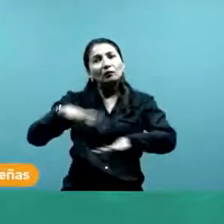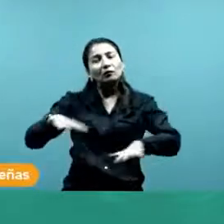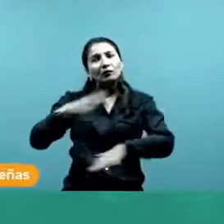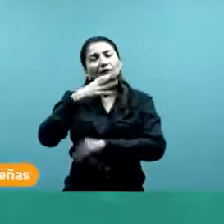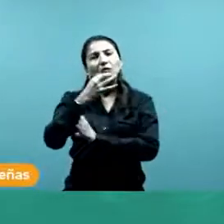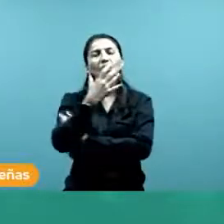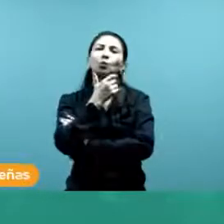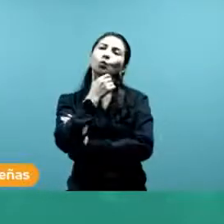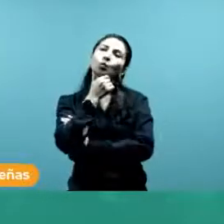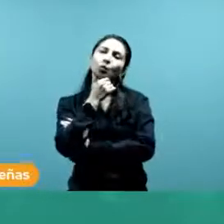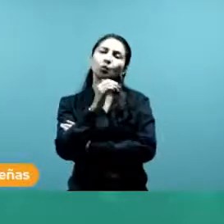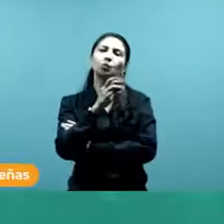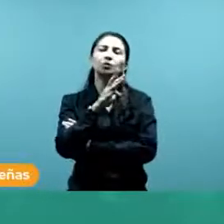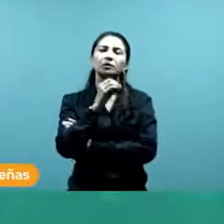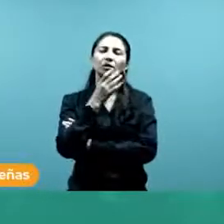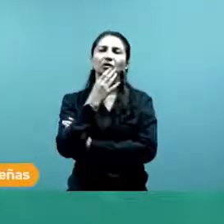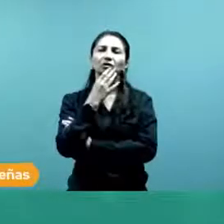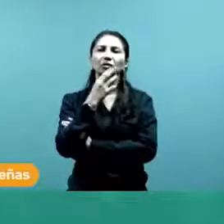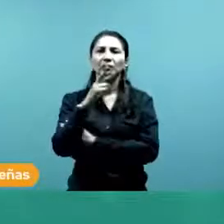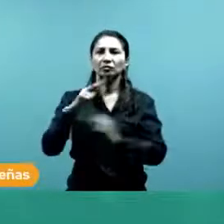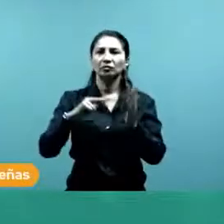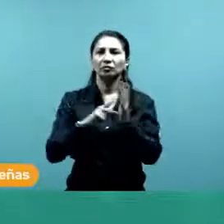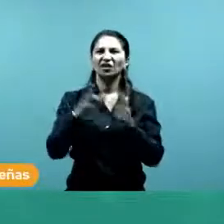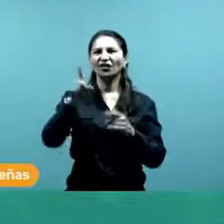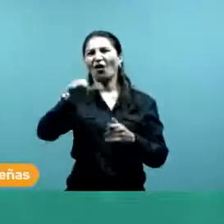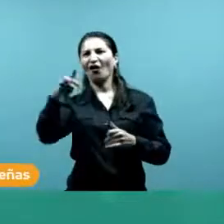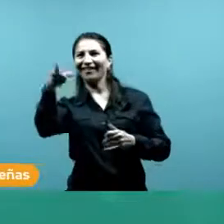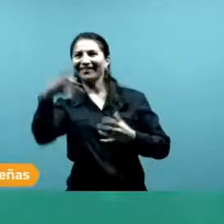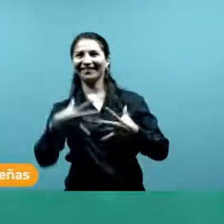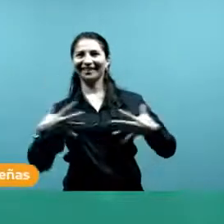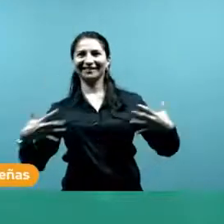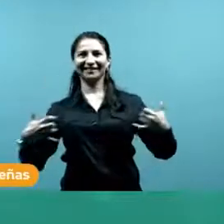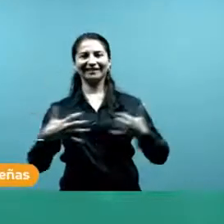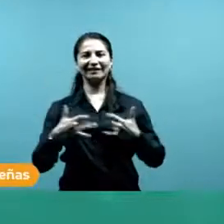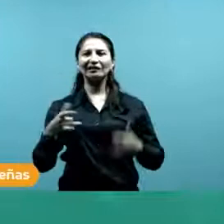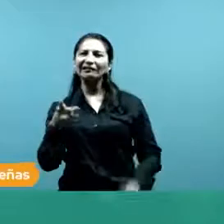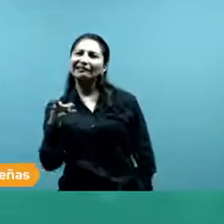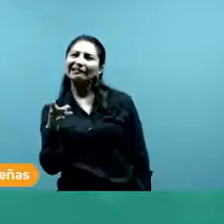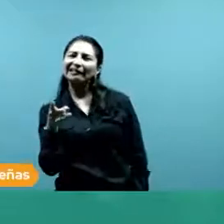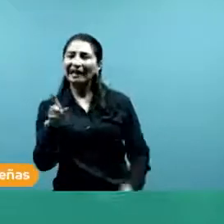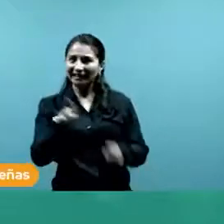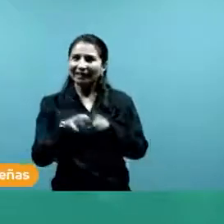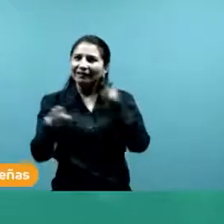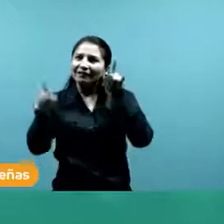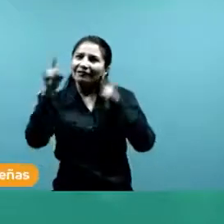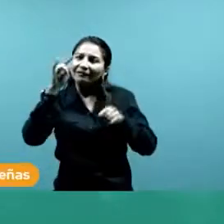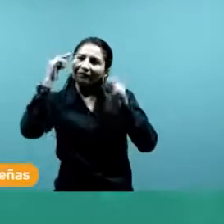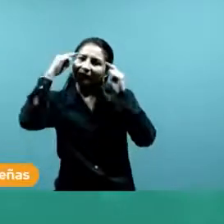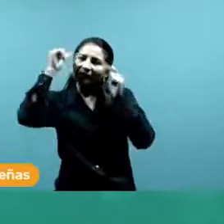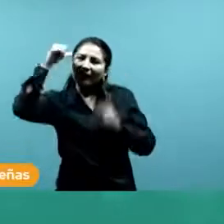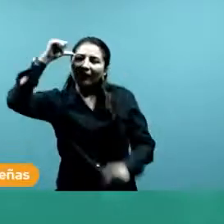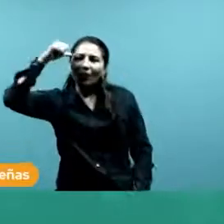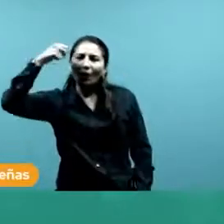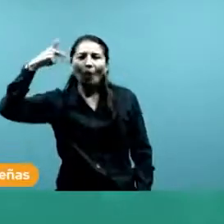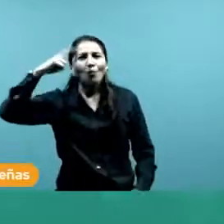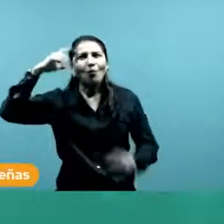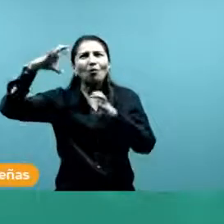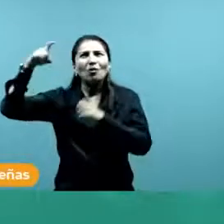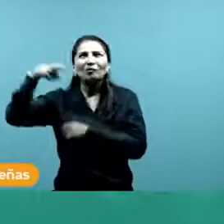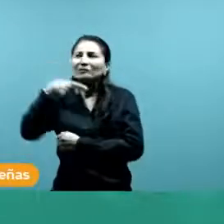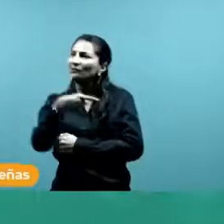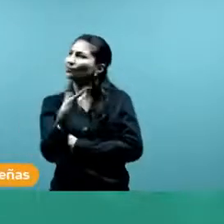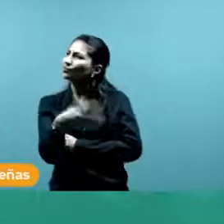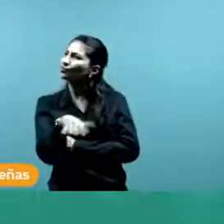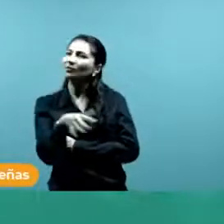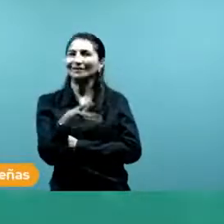accordion, and they está tocando el acordeón. At exactly the same period when these people are deported momento, to Auschwitz. Cuando